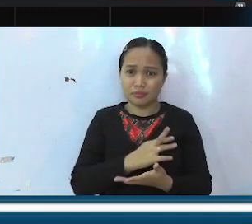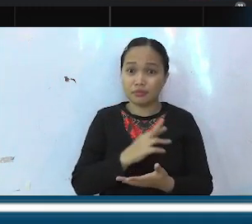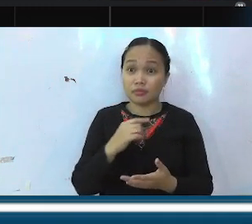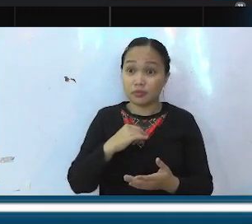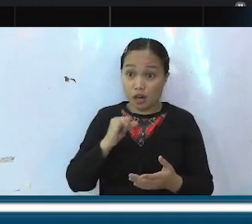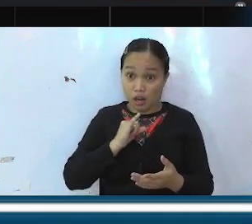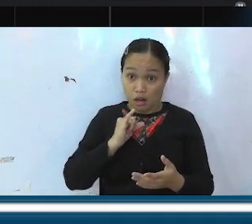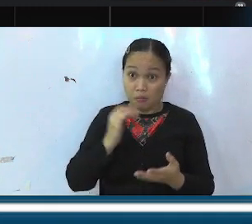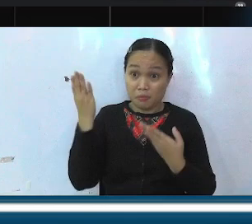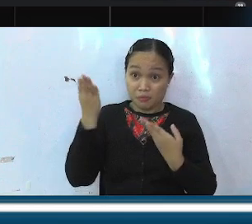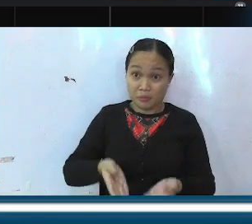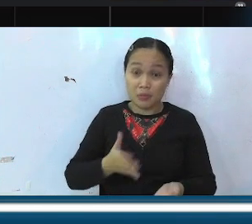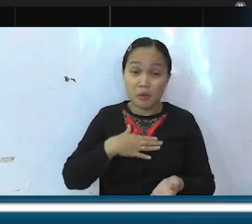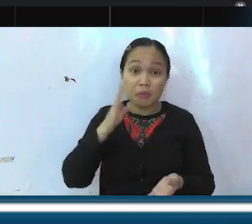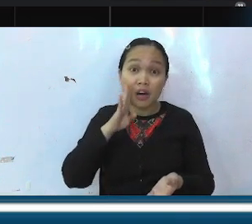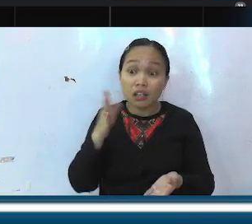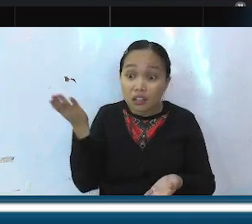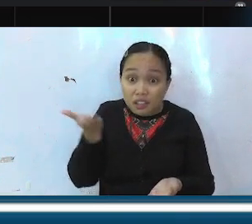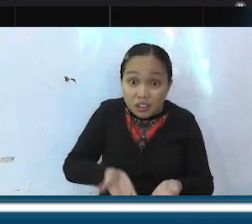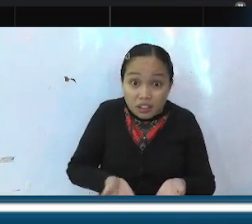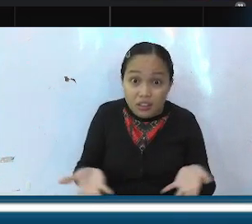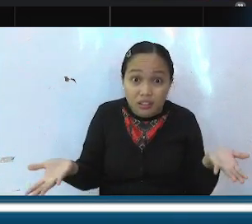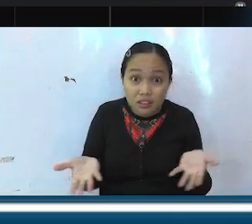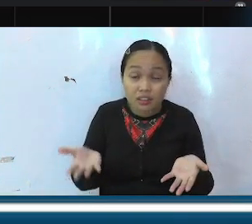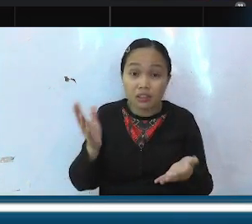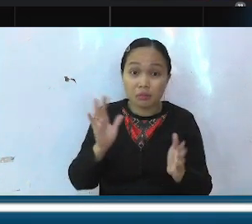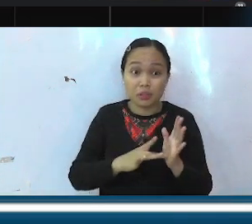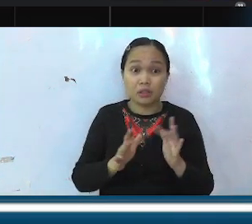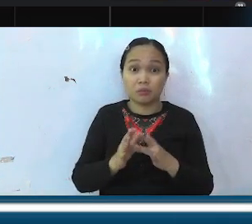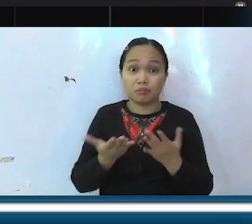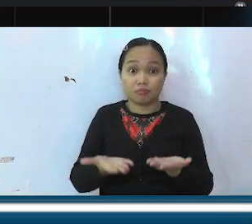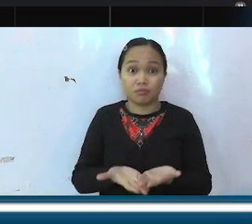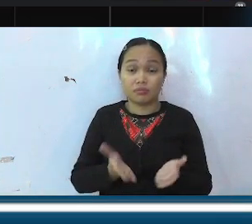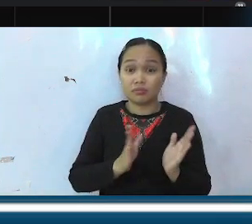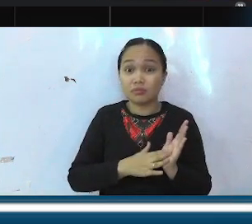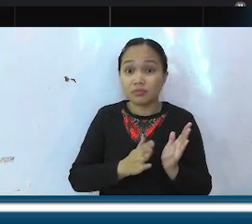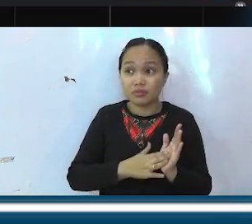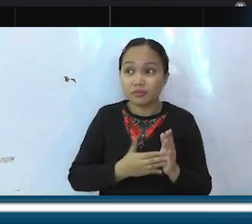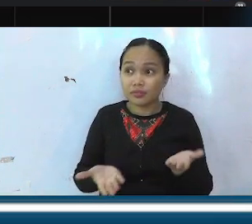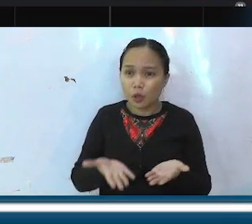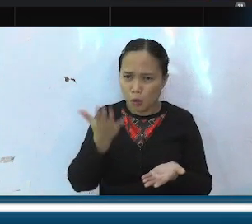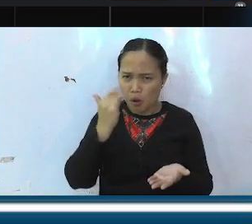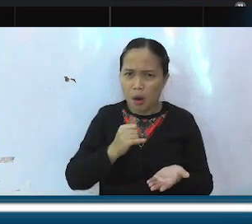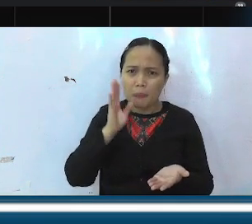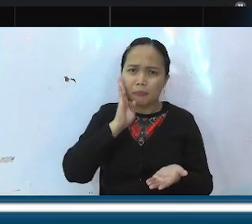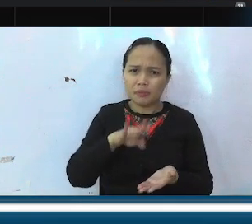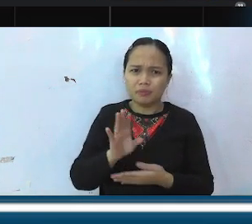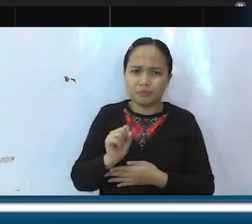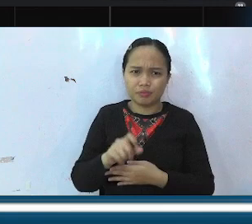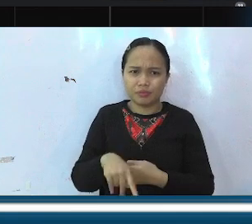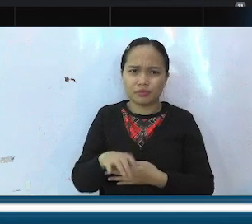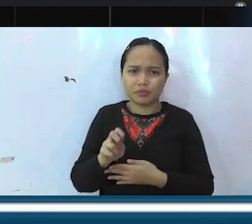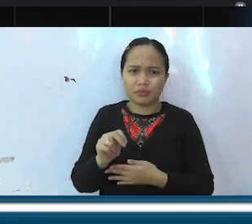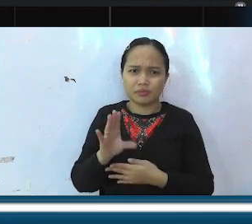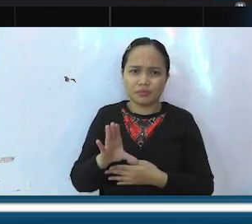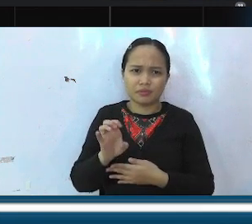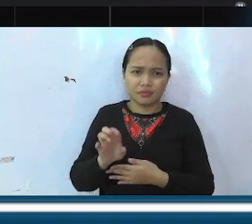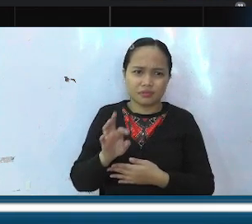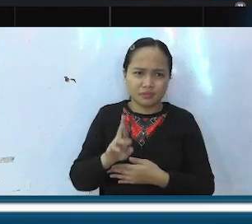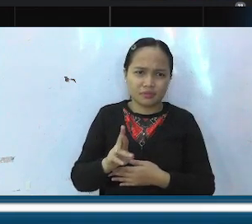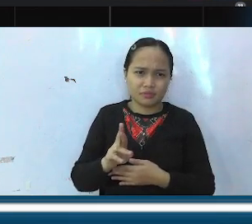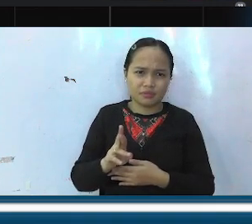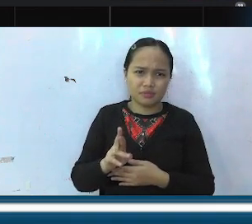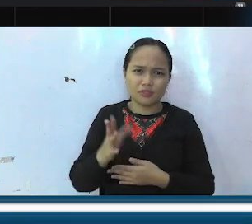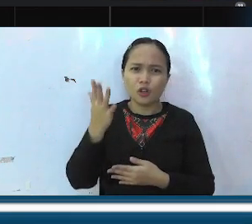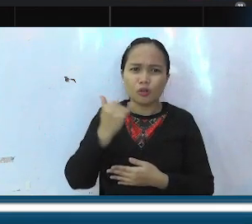Bible college here. You see, kaya nga dinala niya. That's the reason why he bring Brother Spencer baby. Here. You see, he bring his